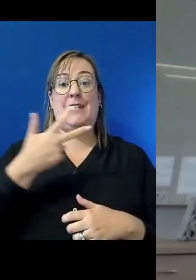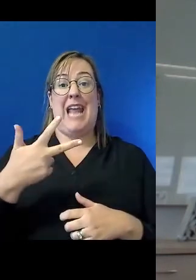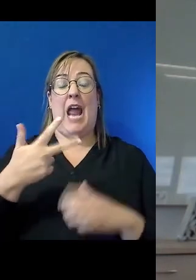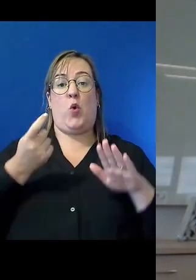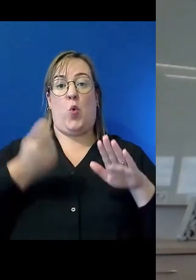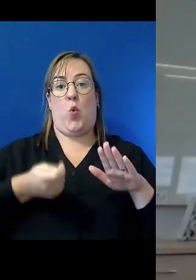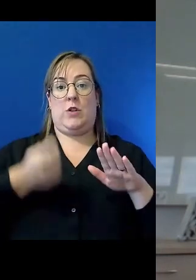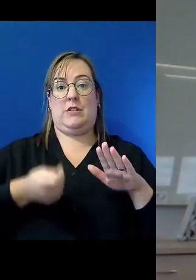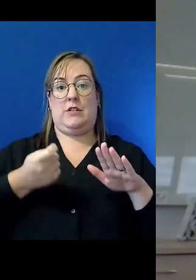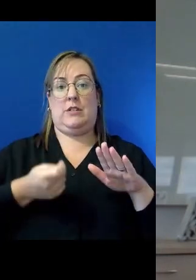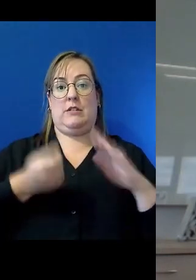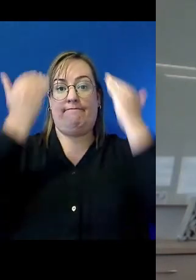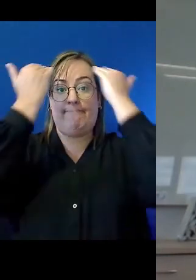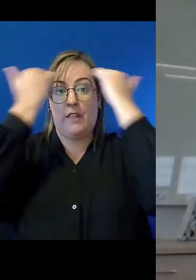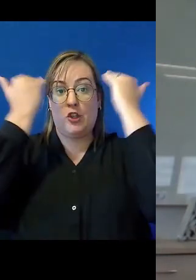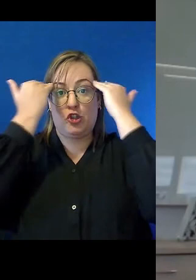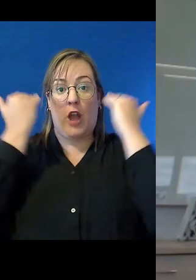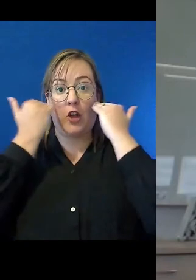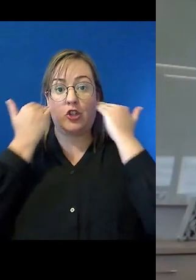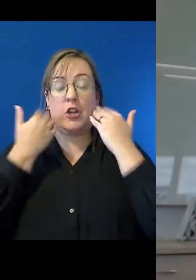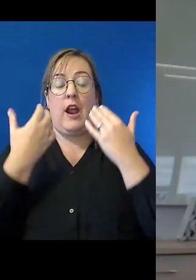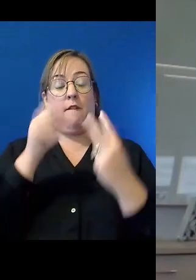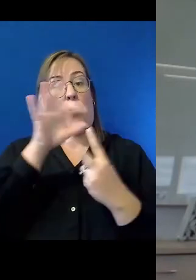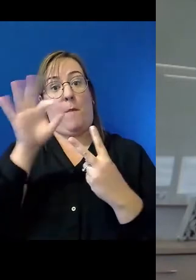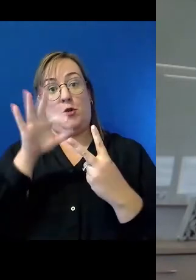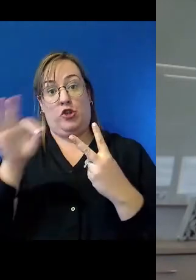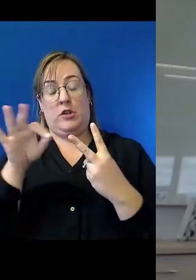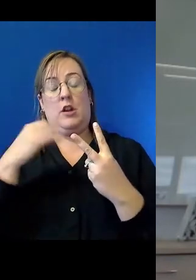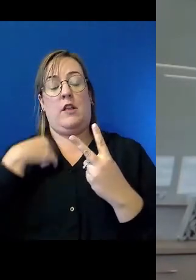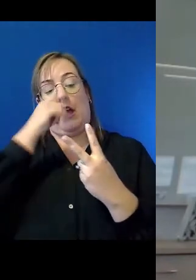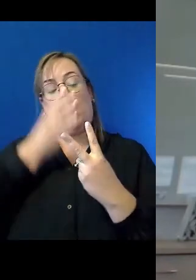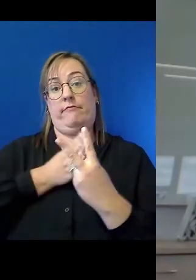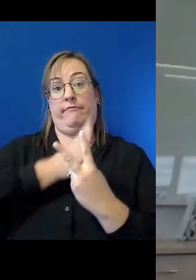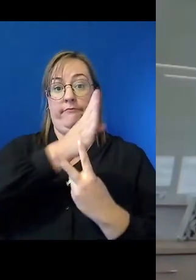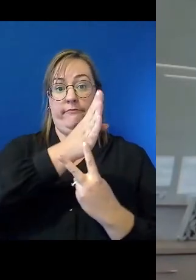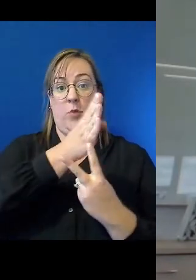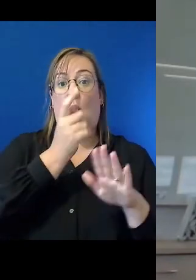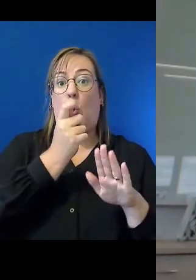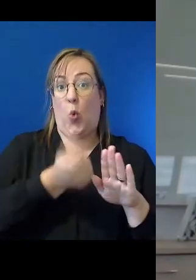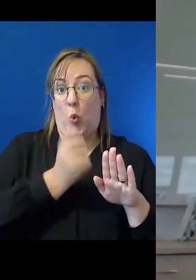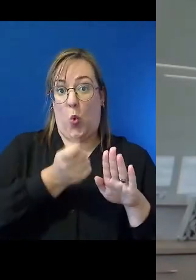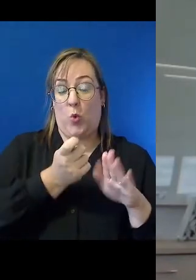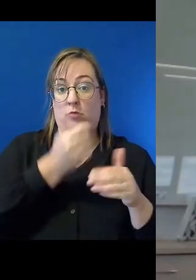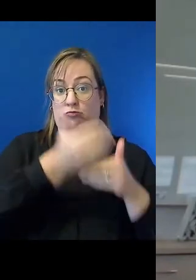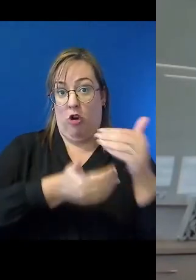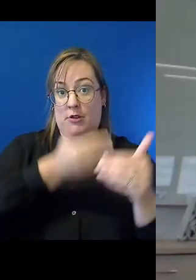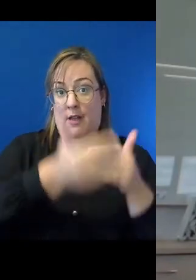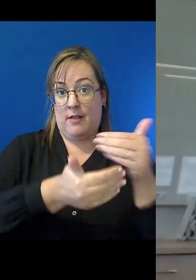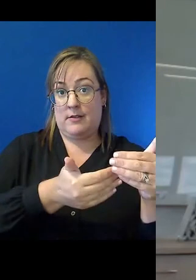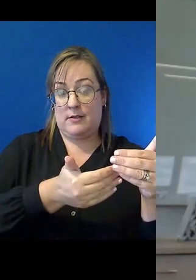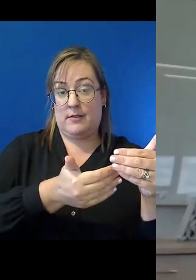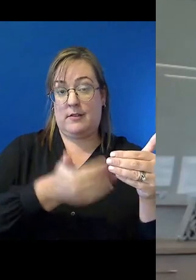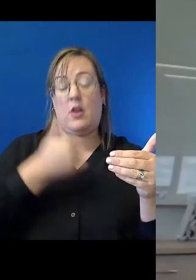judges. So if the offender has to go through the formal process of having to go into court, then let's give